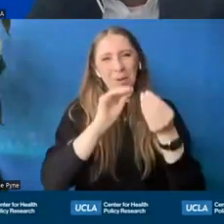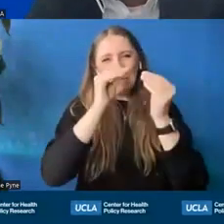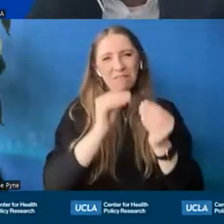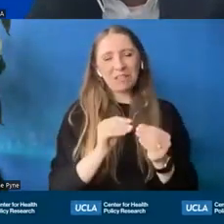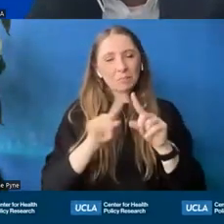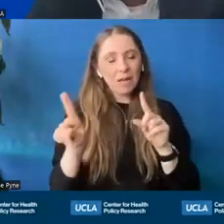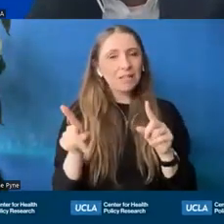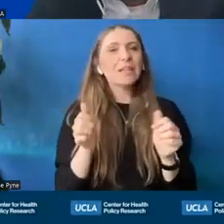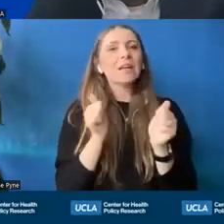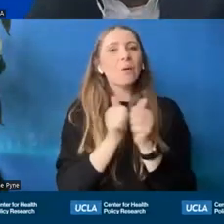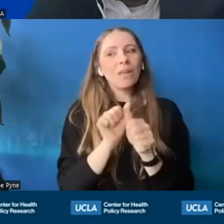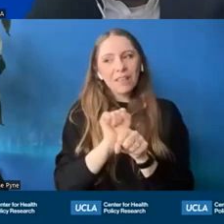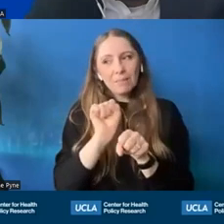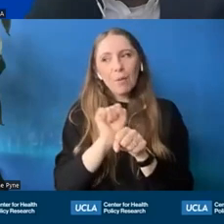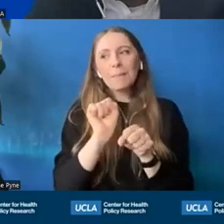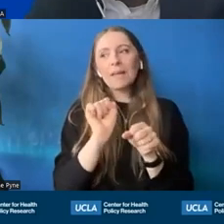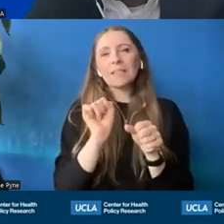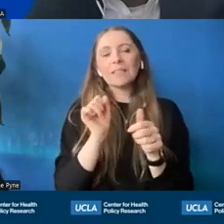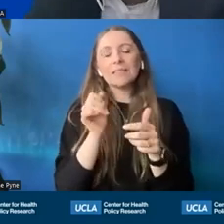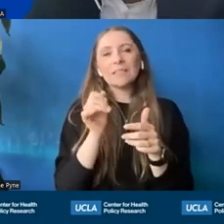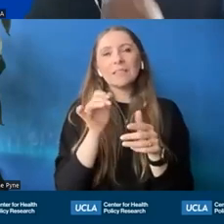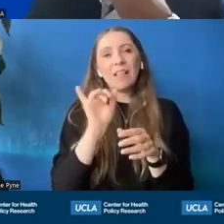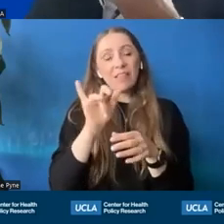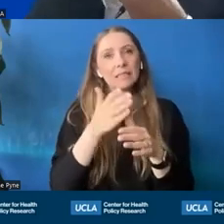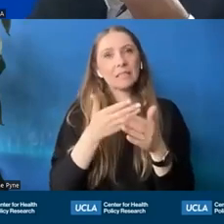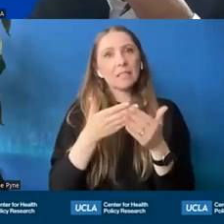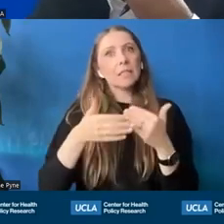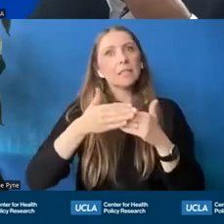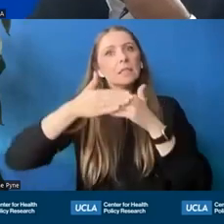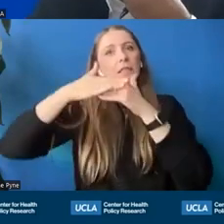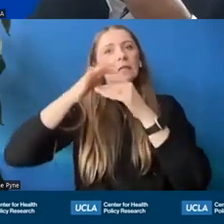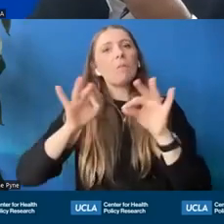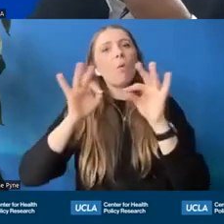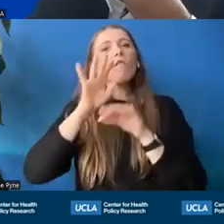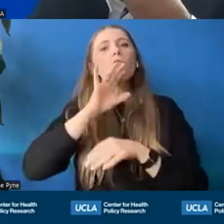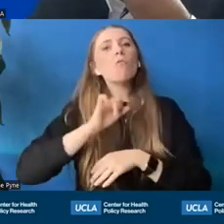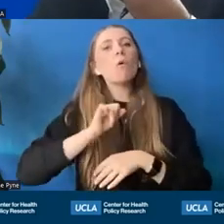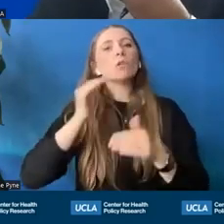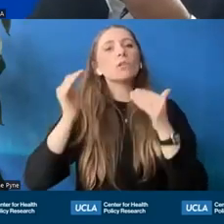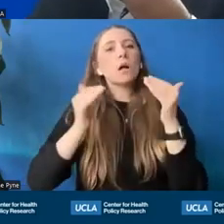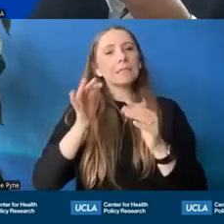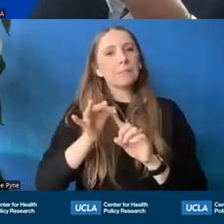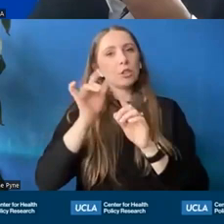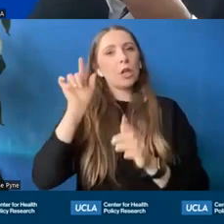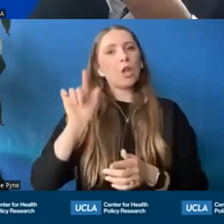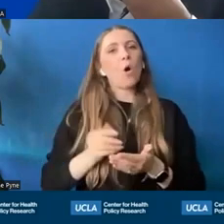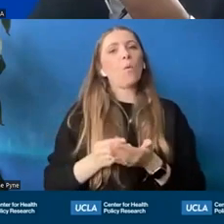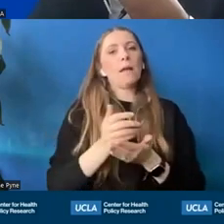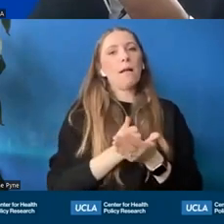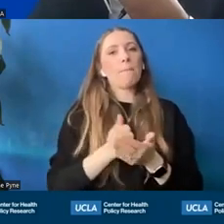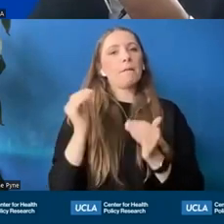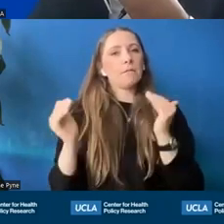the employment is increasingly important for older adults, especially low-income older adults, in order